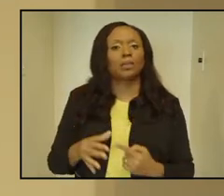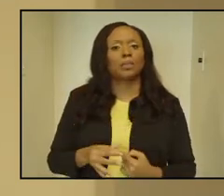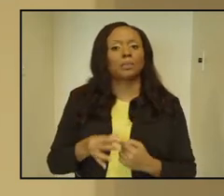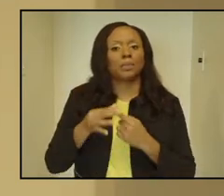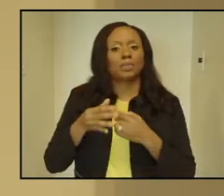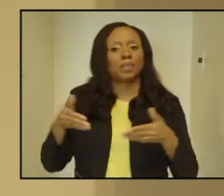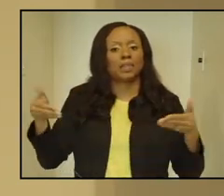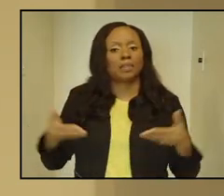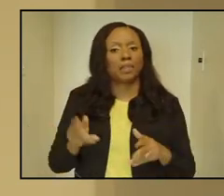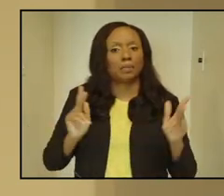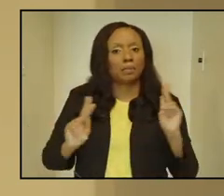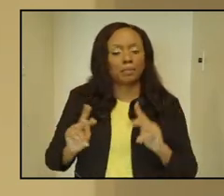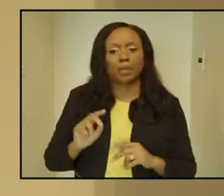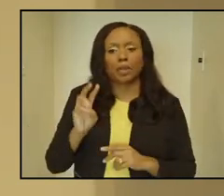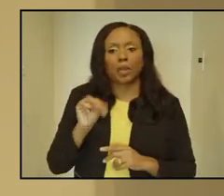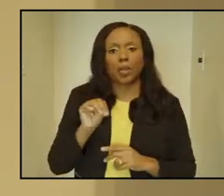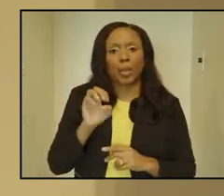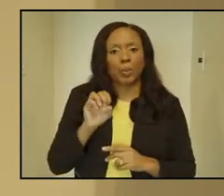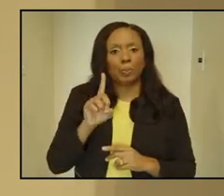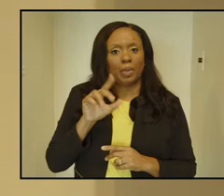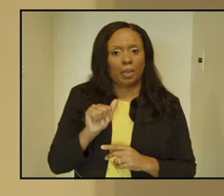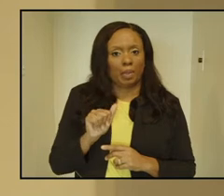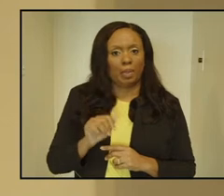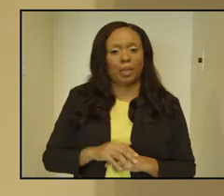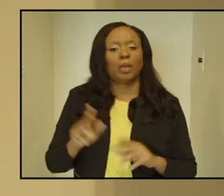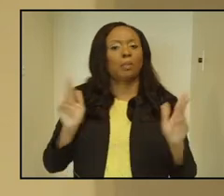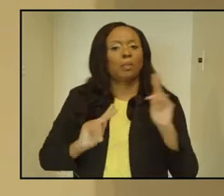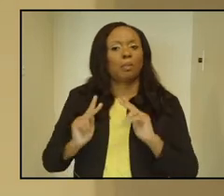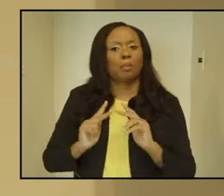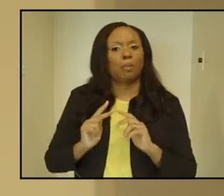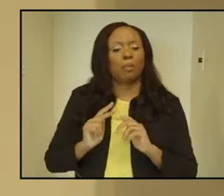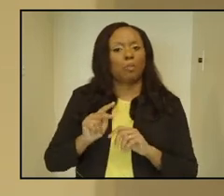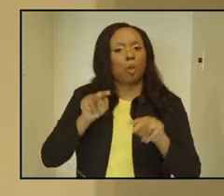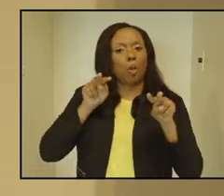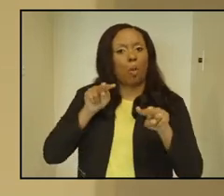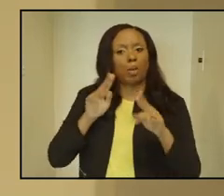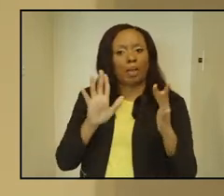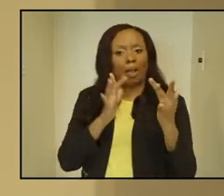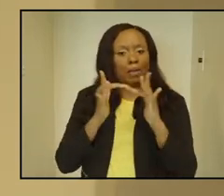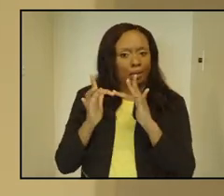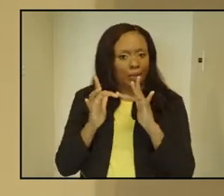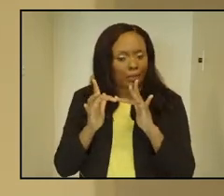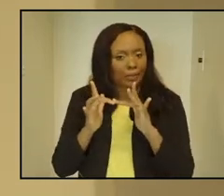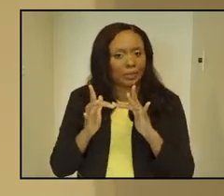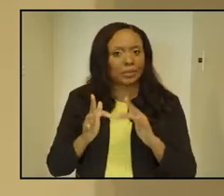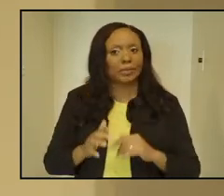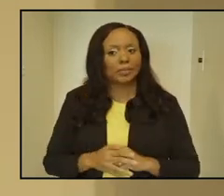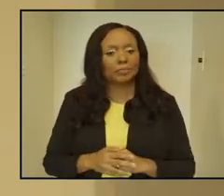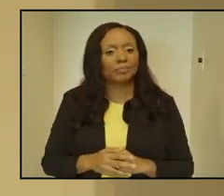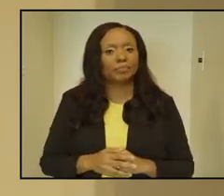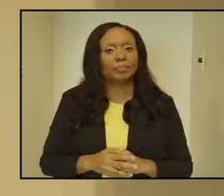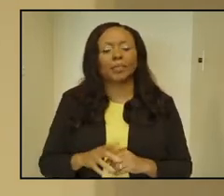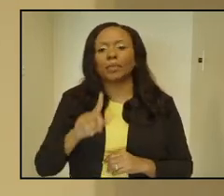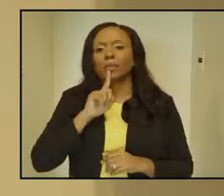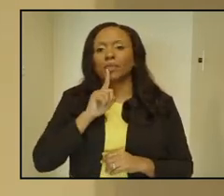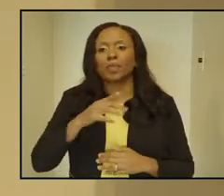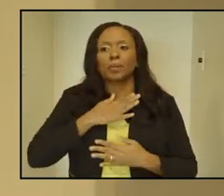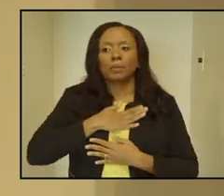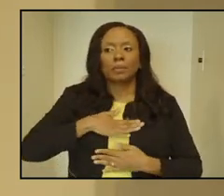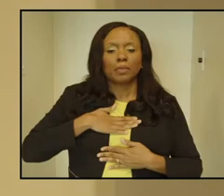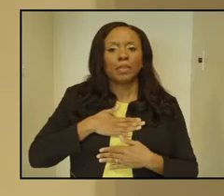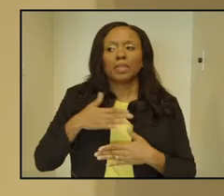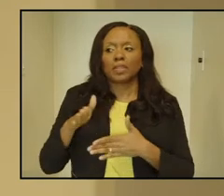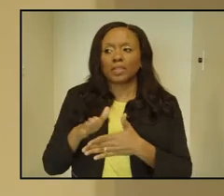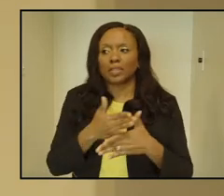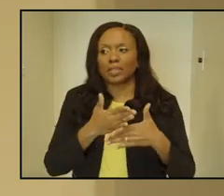guests, the media, those attending virtually, it has certainly been a pleasure to share